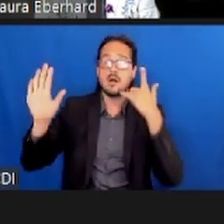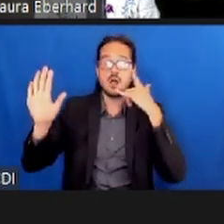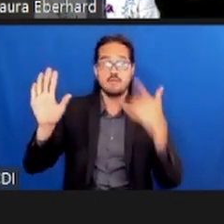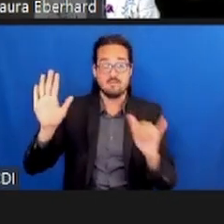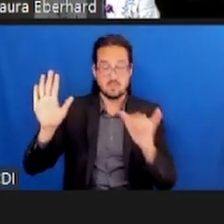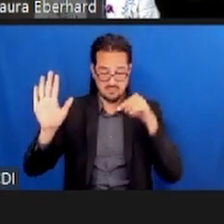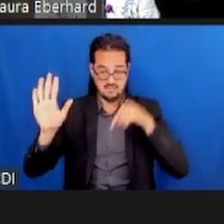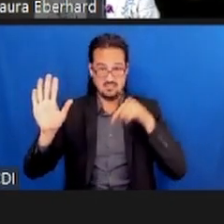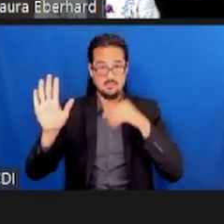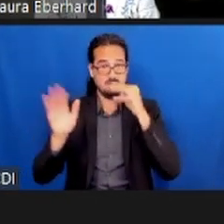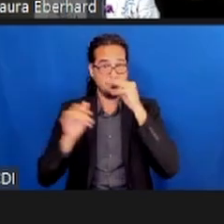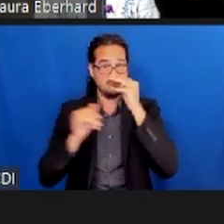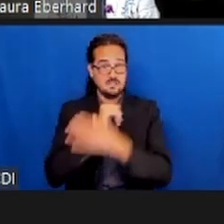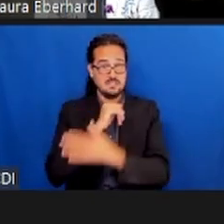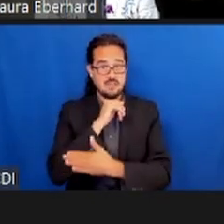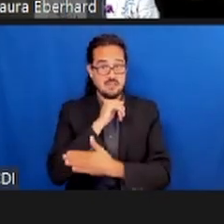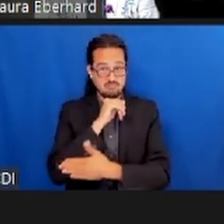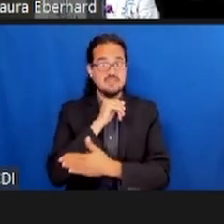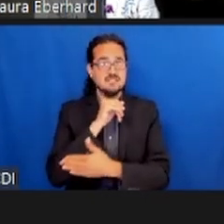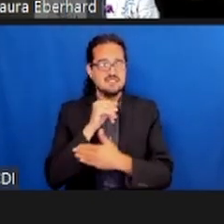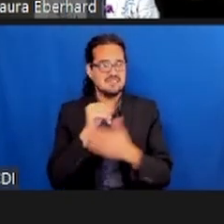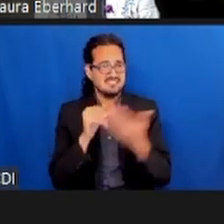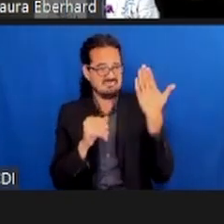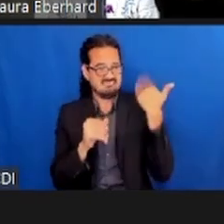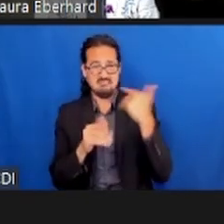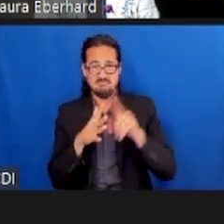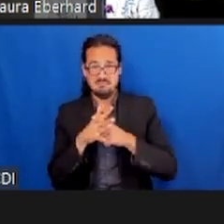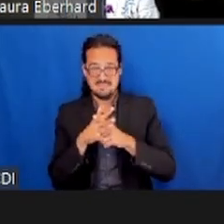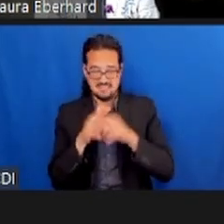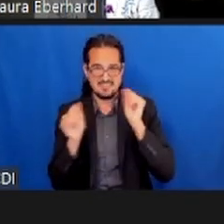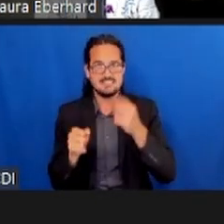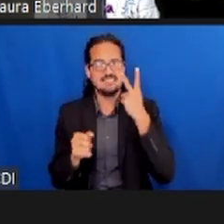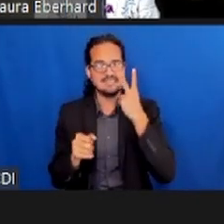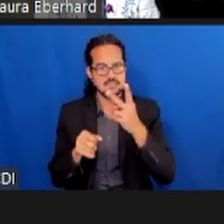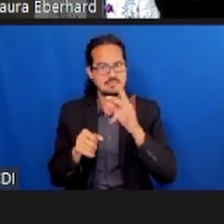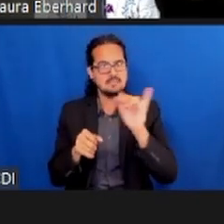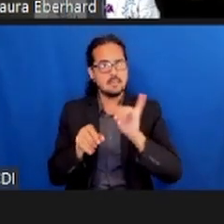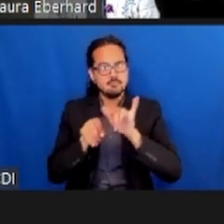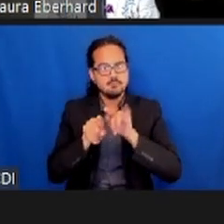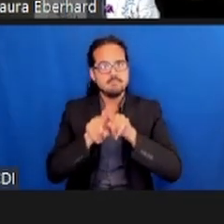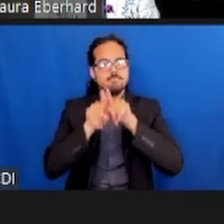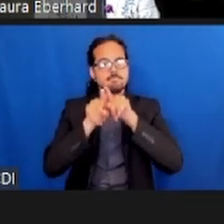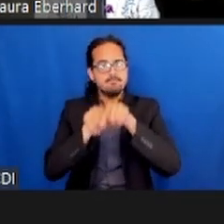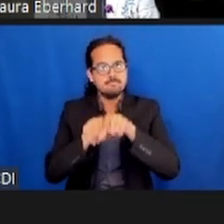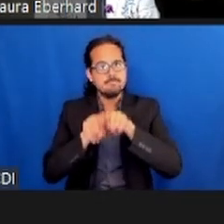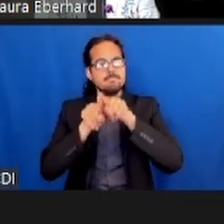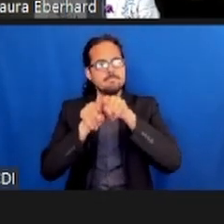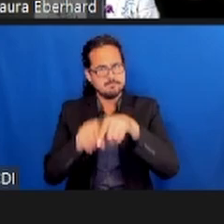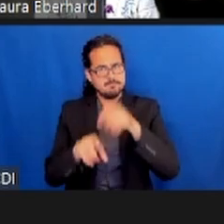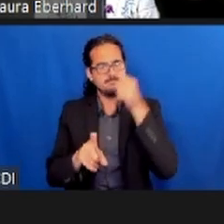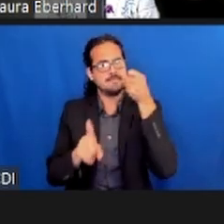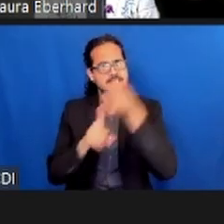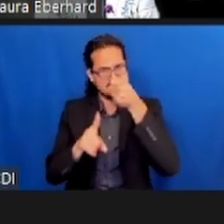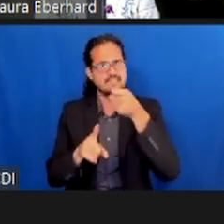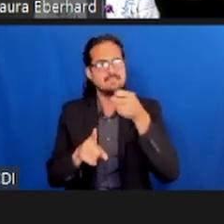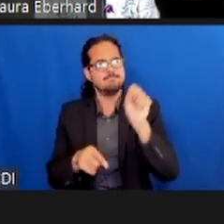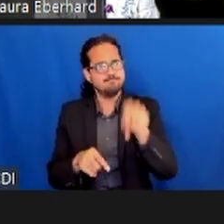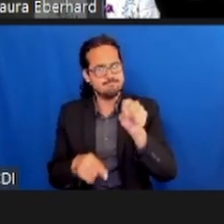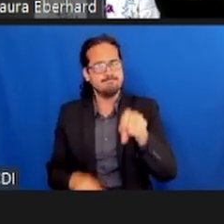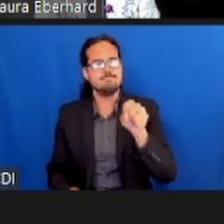while we were hard hit as a community, especially certain groups in our community, relative to the experience of the